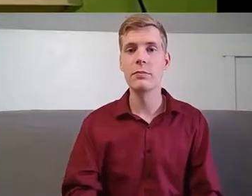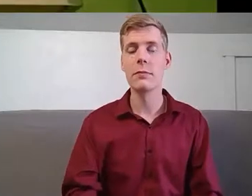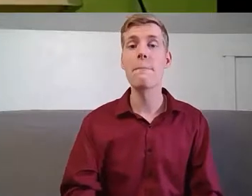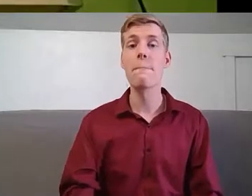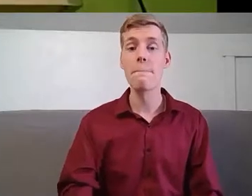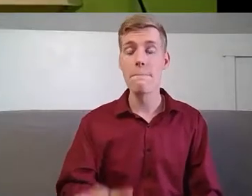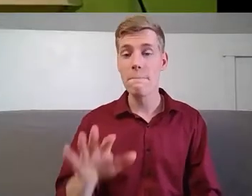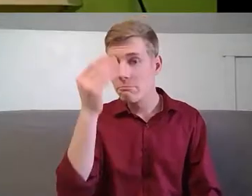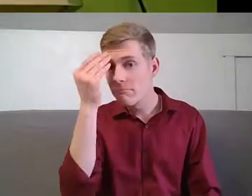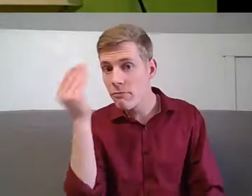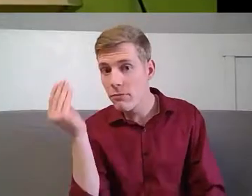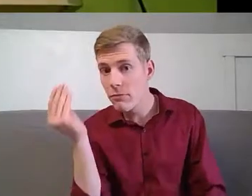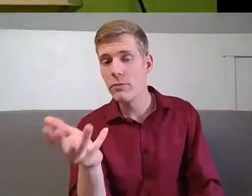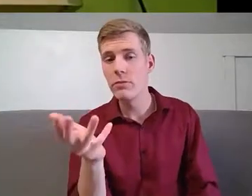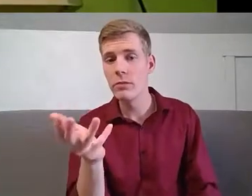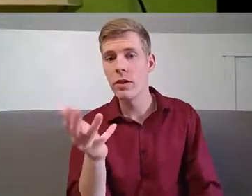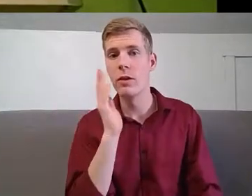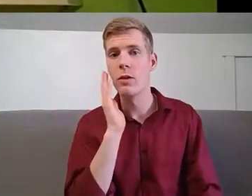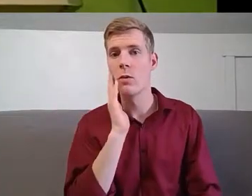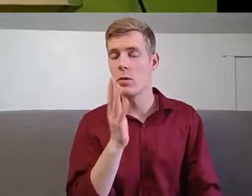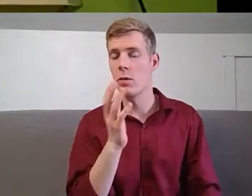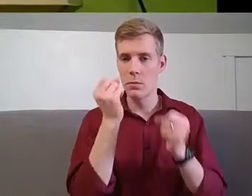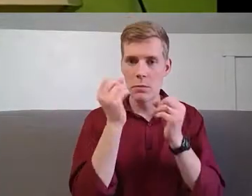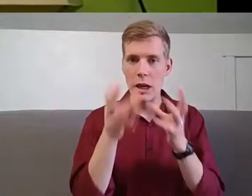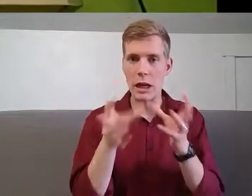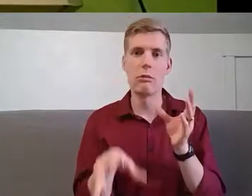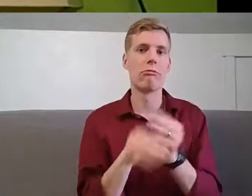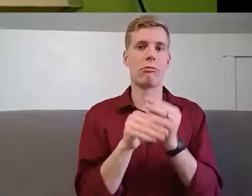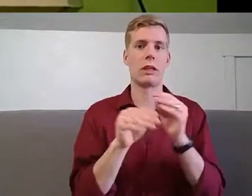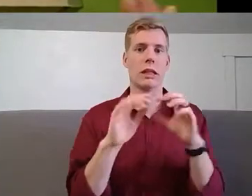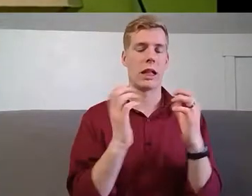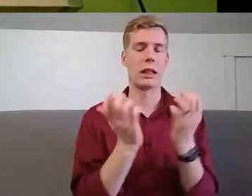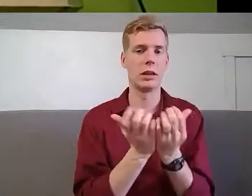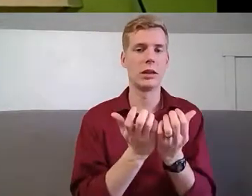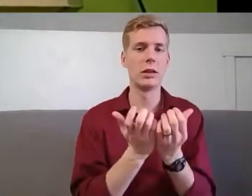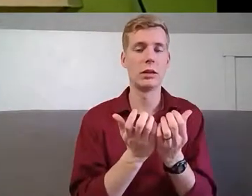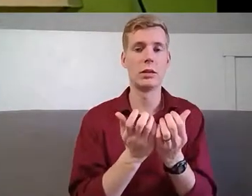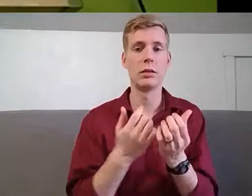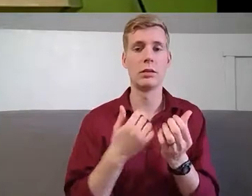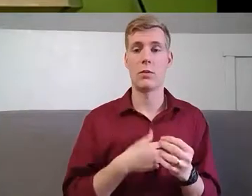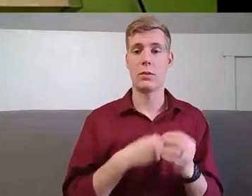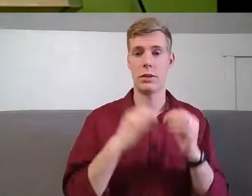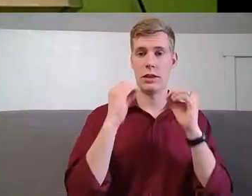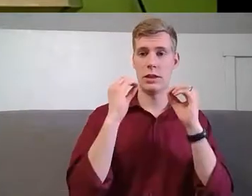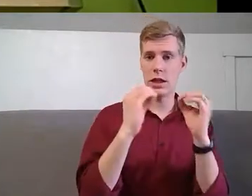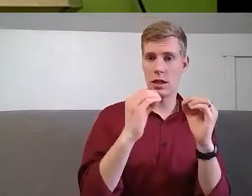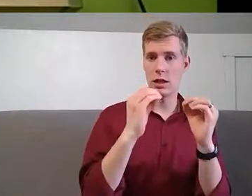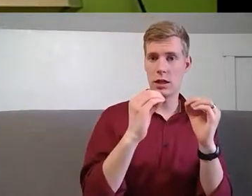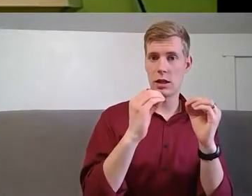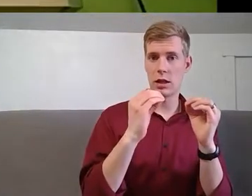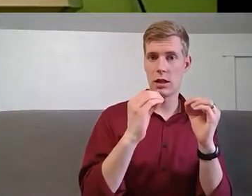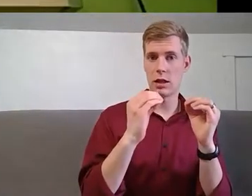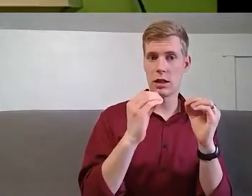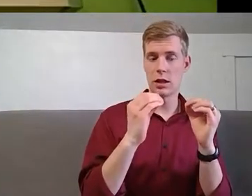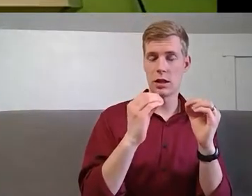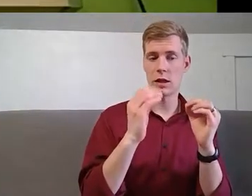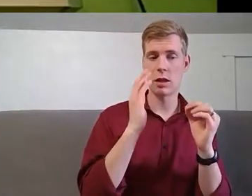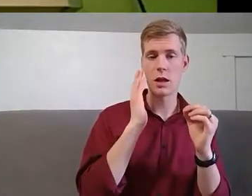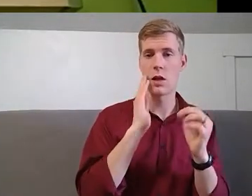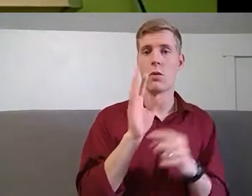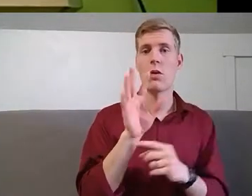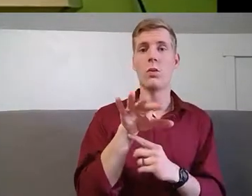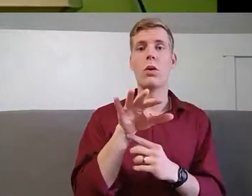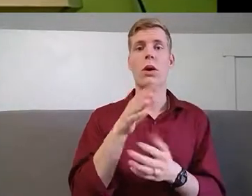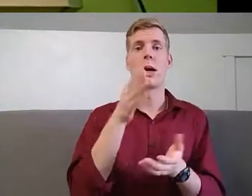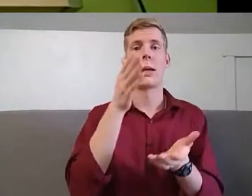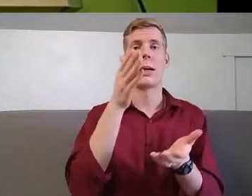Just wanted to mention that we are doing several more classes, and I love that we teach, and then generally we shut the recording off